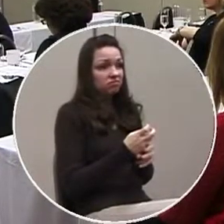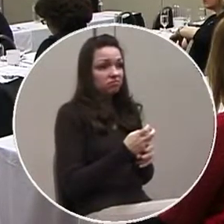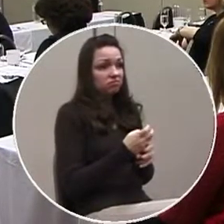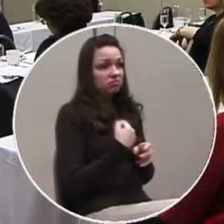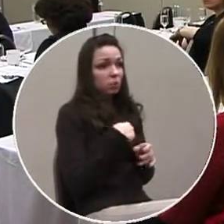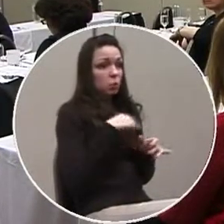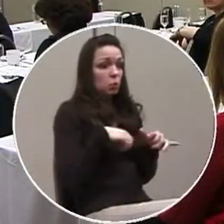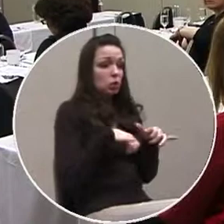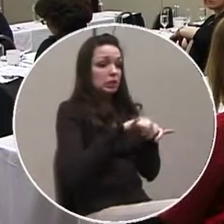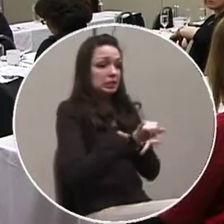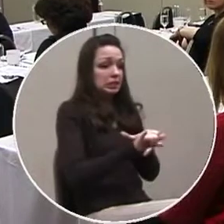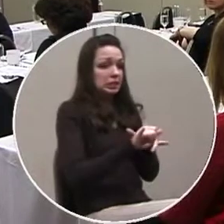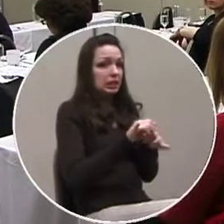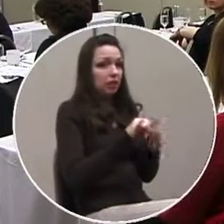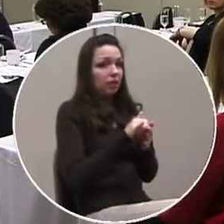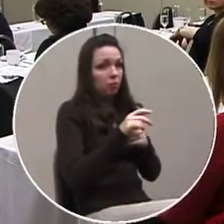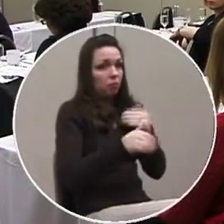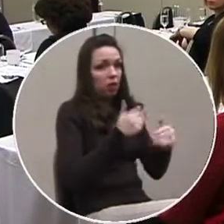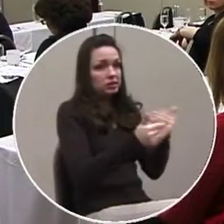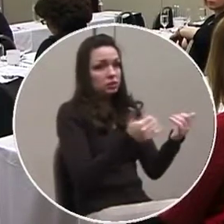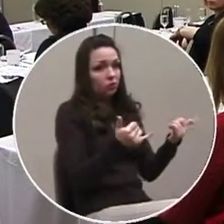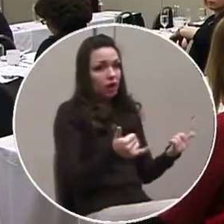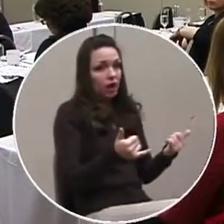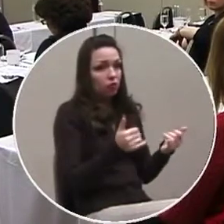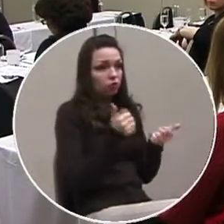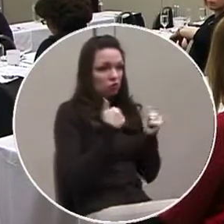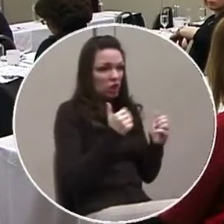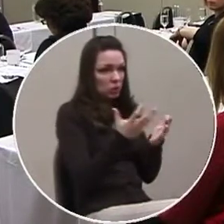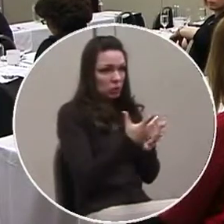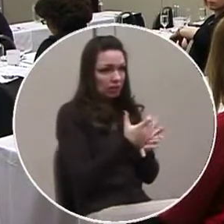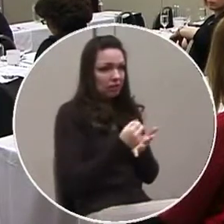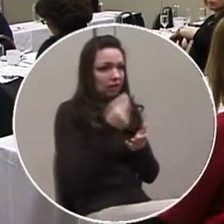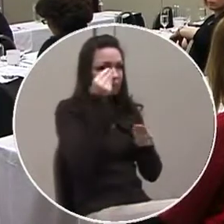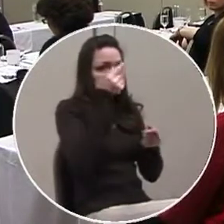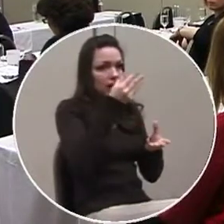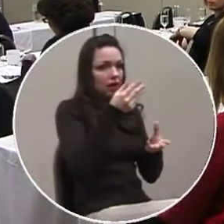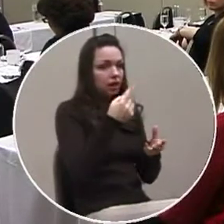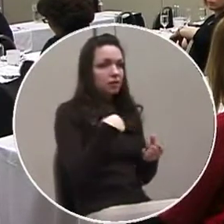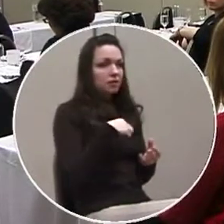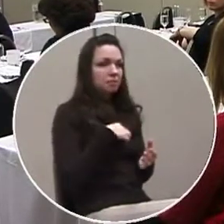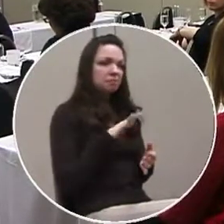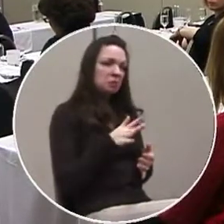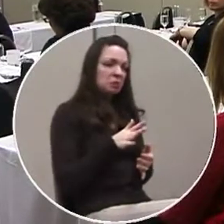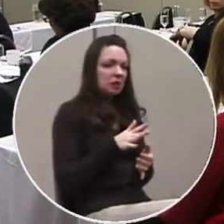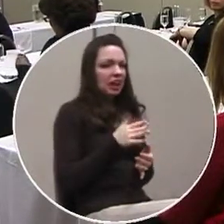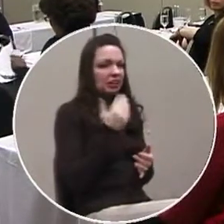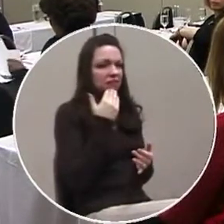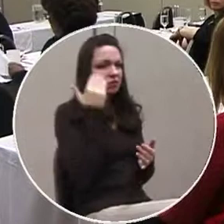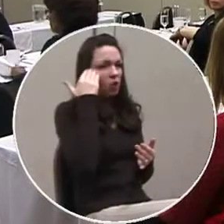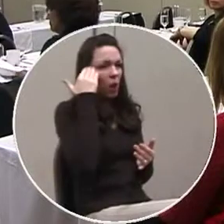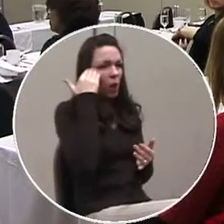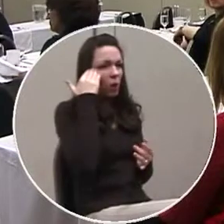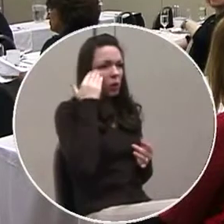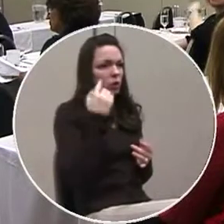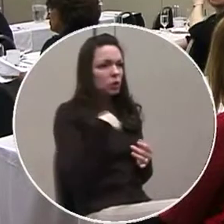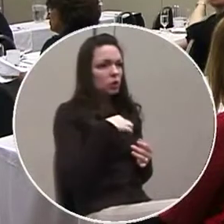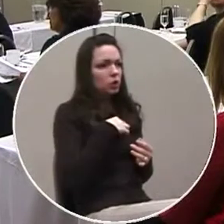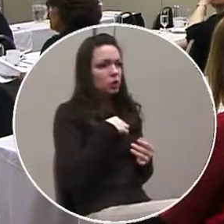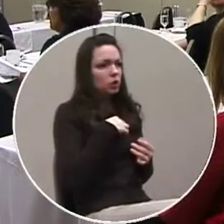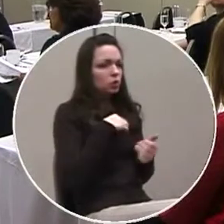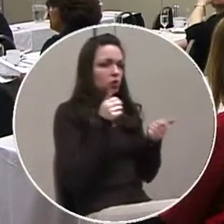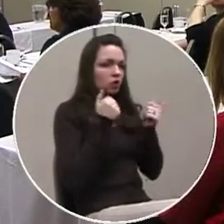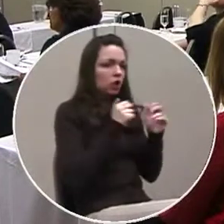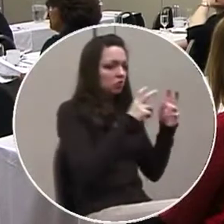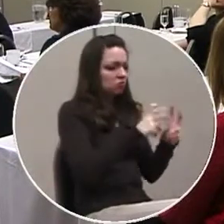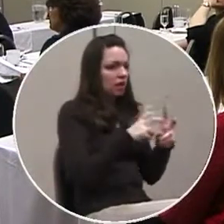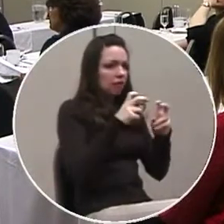we're still in that process now of trying to collect data. Right. But we kind of know, we're looking at the 3 interviews with the facts and